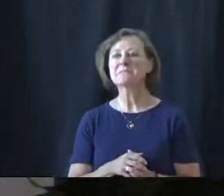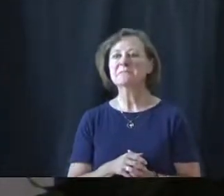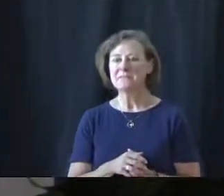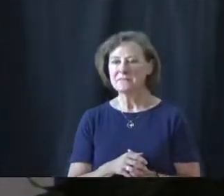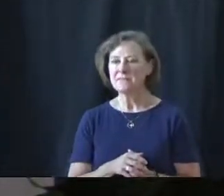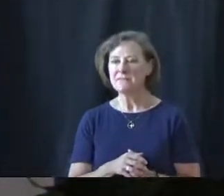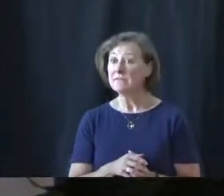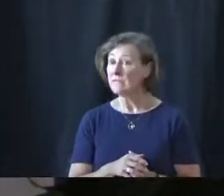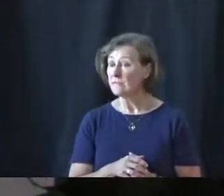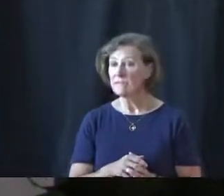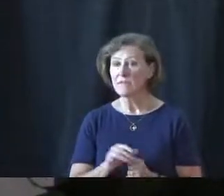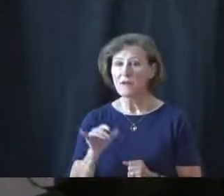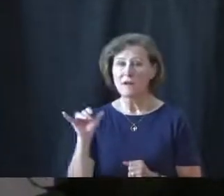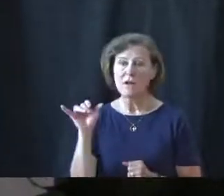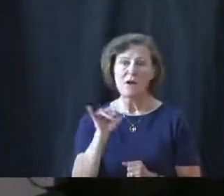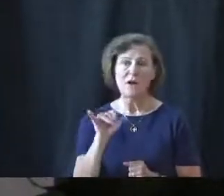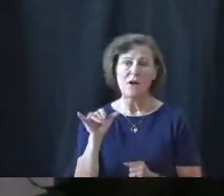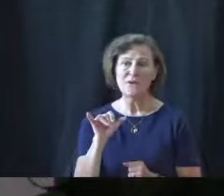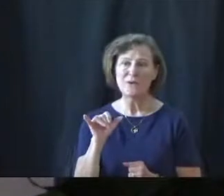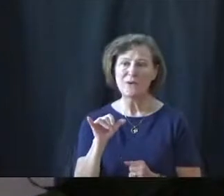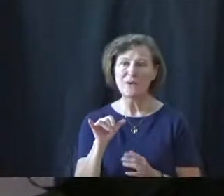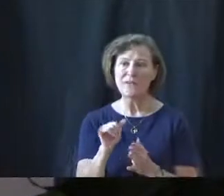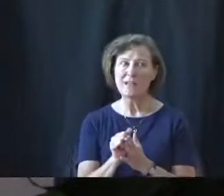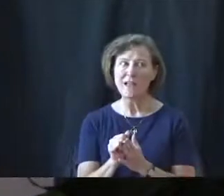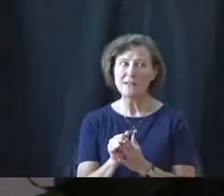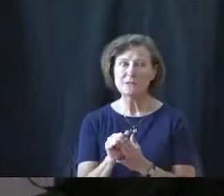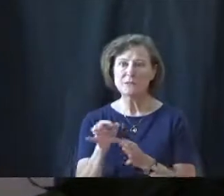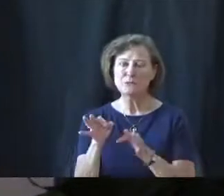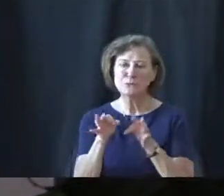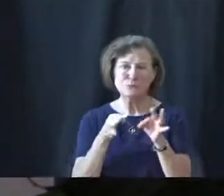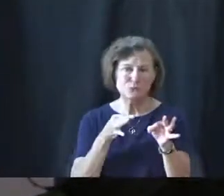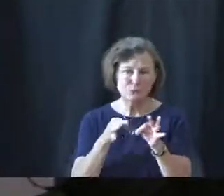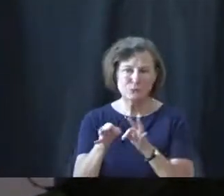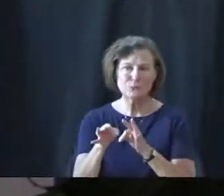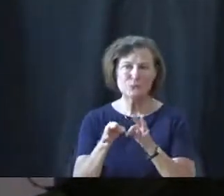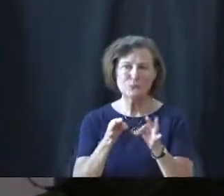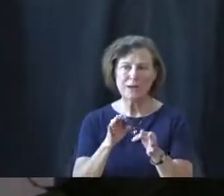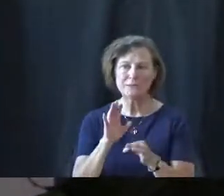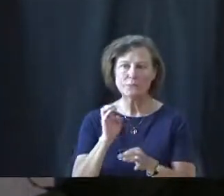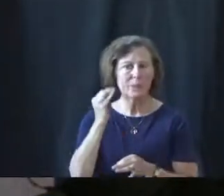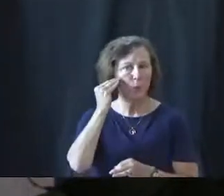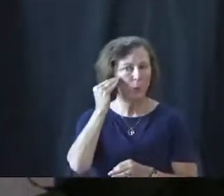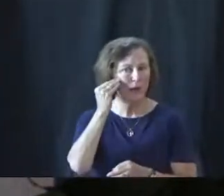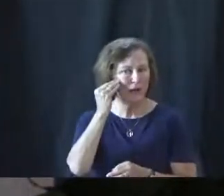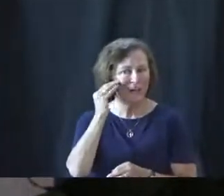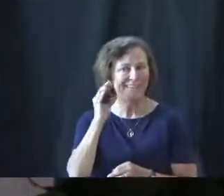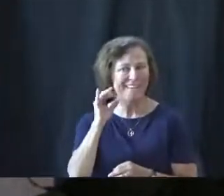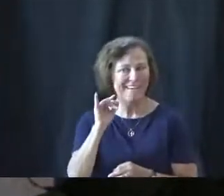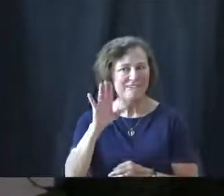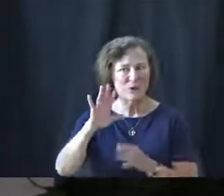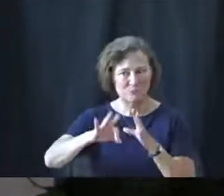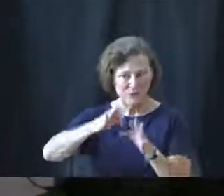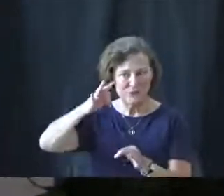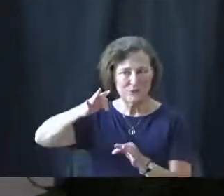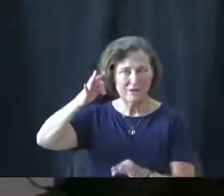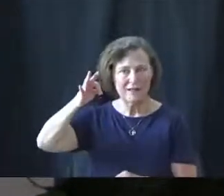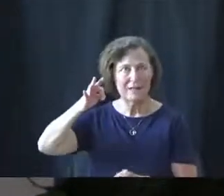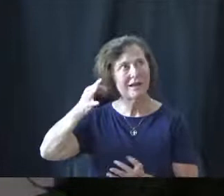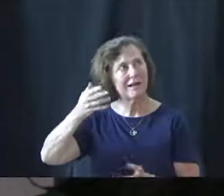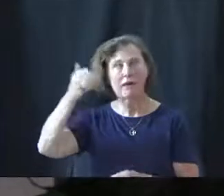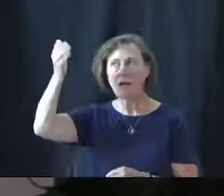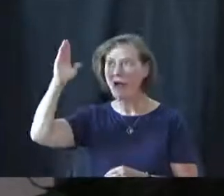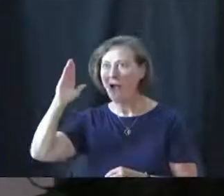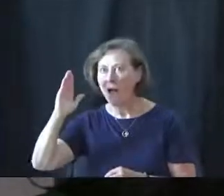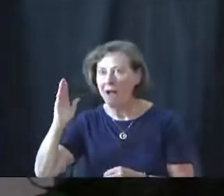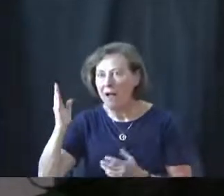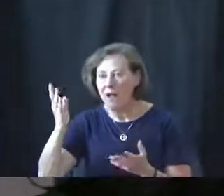And also, that kind of describes being aware of your spirituality, God, if you will, or